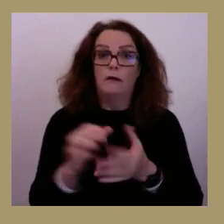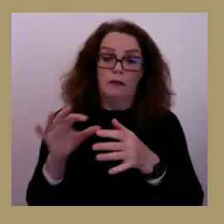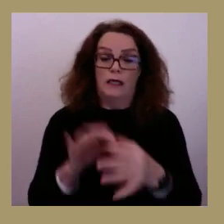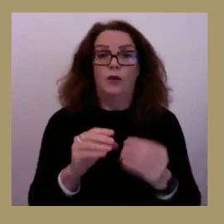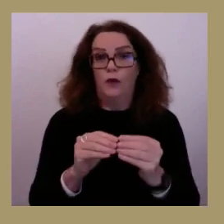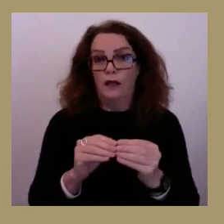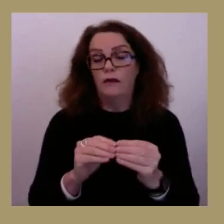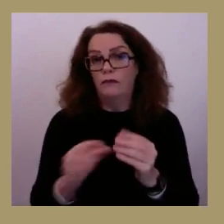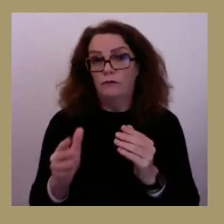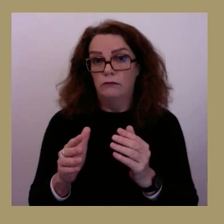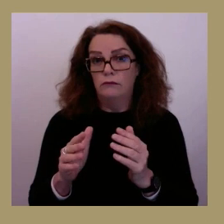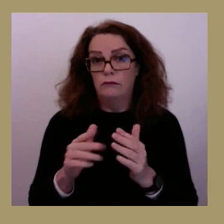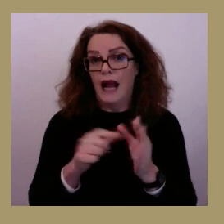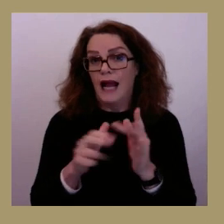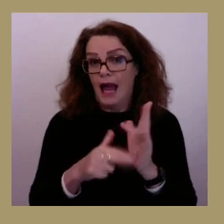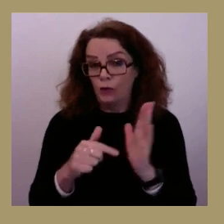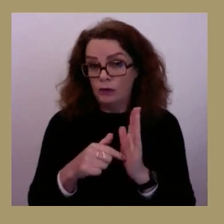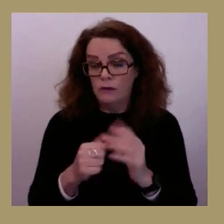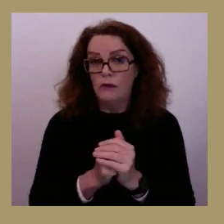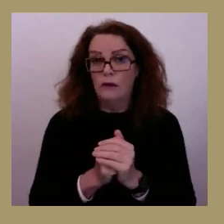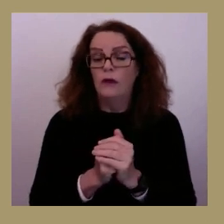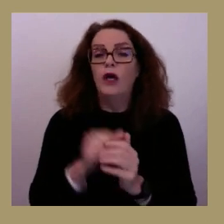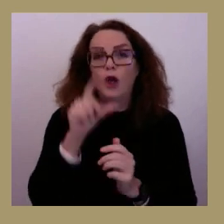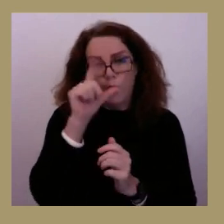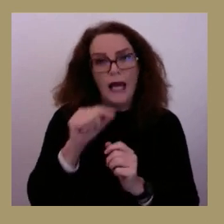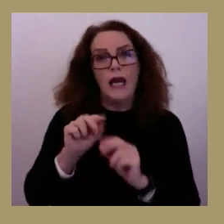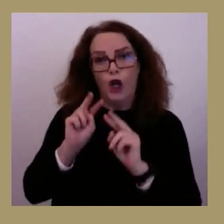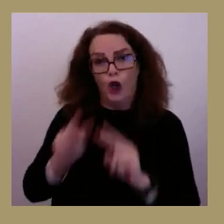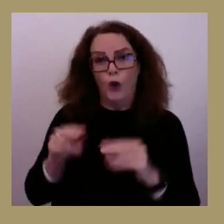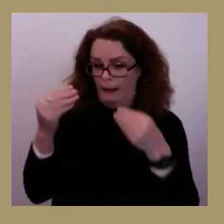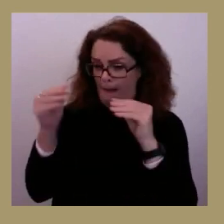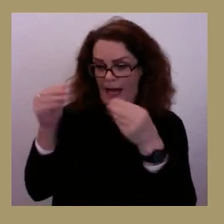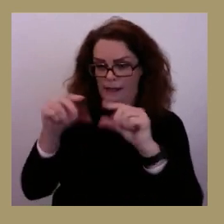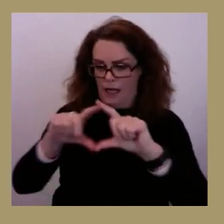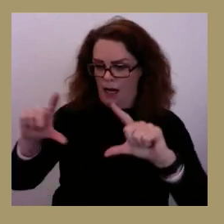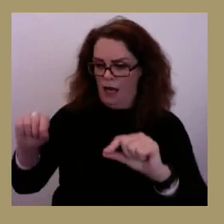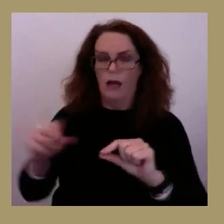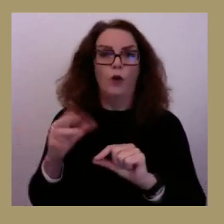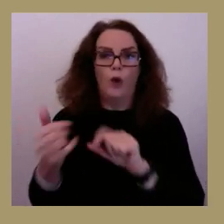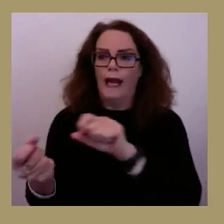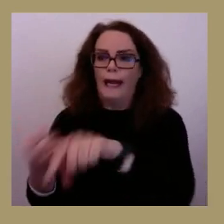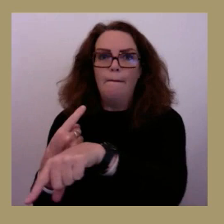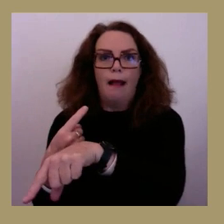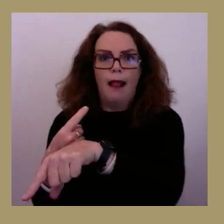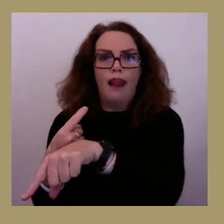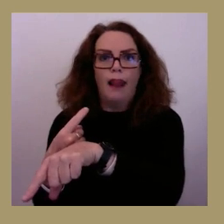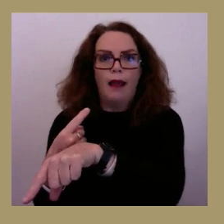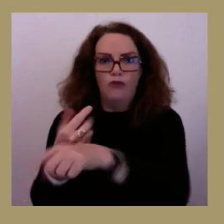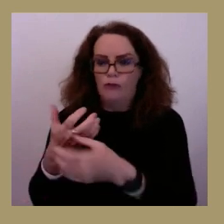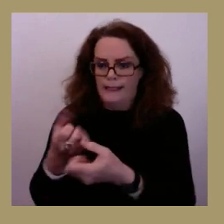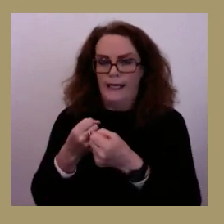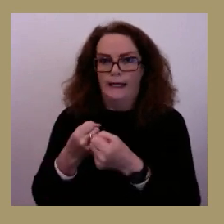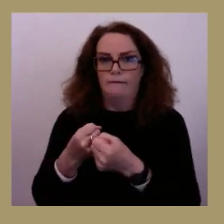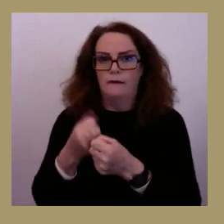They can find that on their physical plastic card or the email they were sent when their card was approved. Step